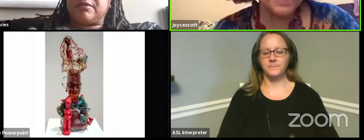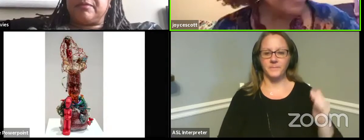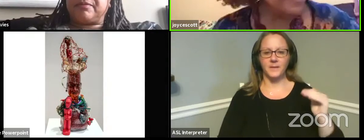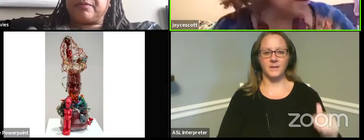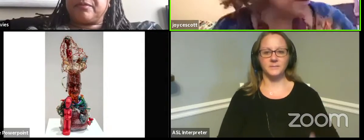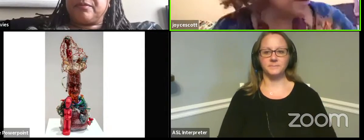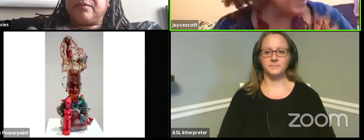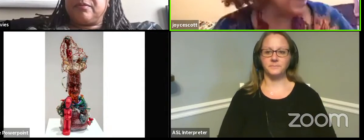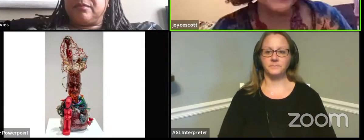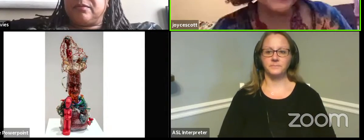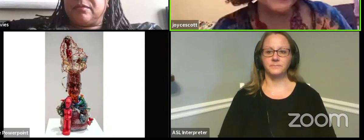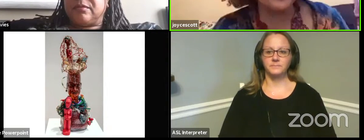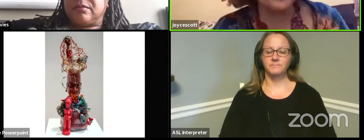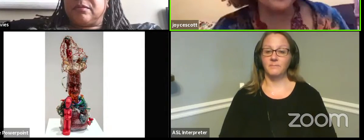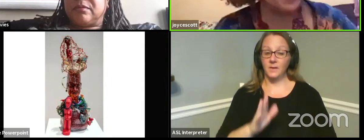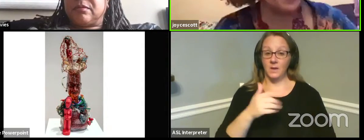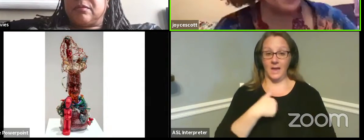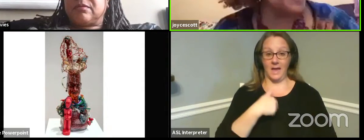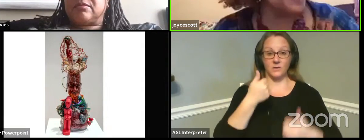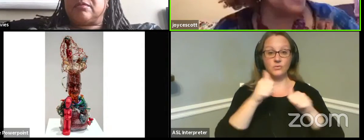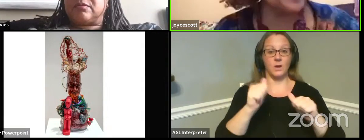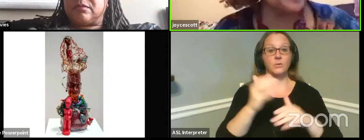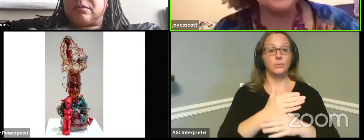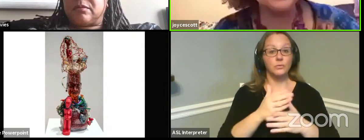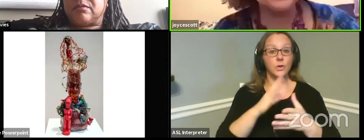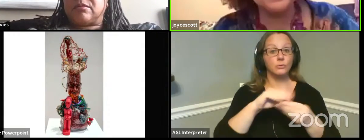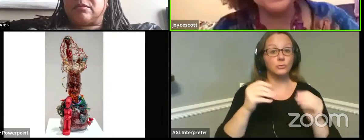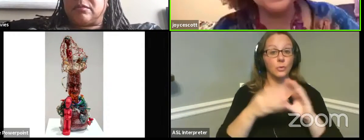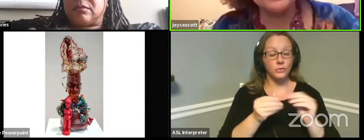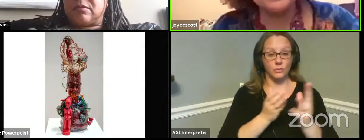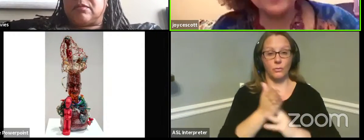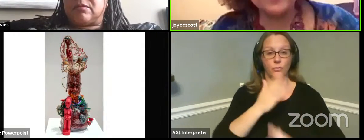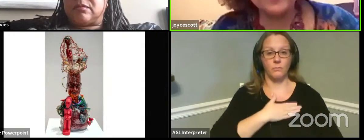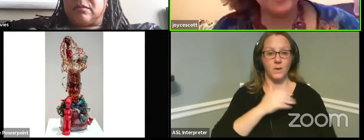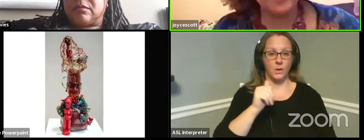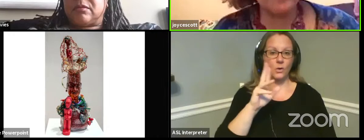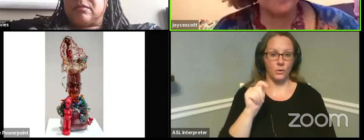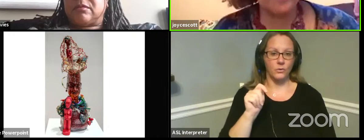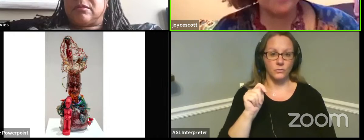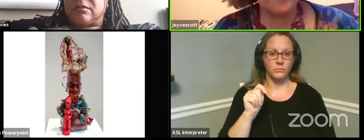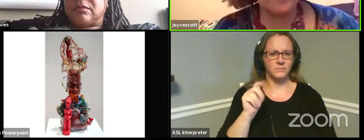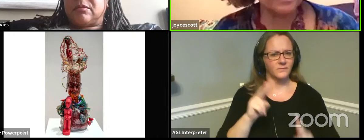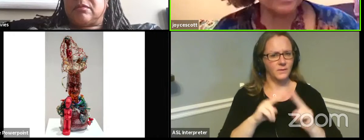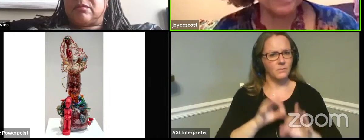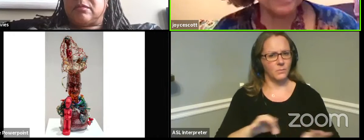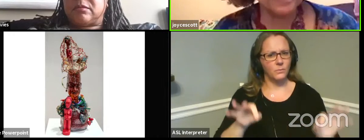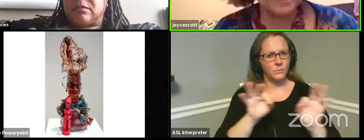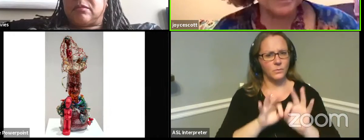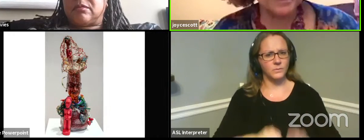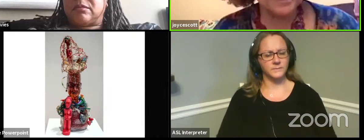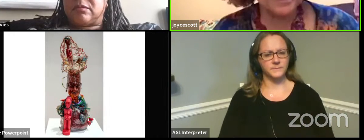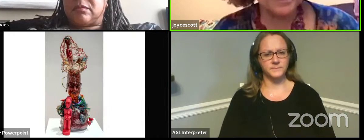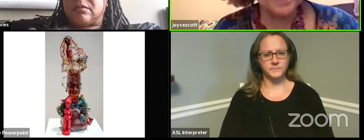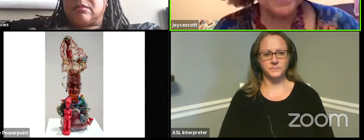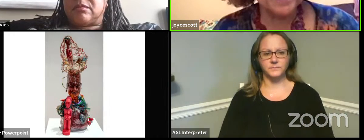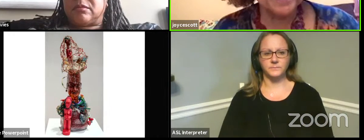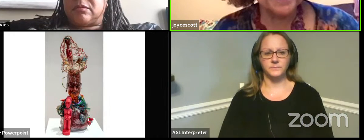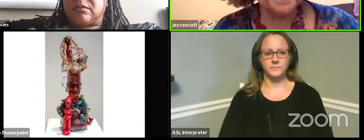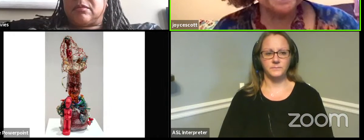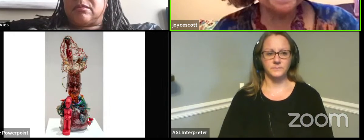I try to do that within my artwork. It's very important.